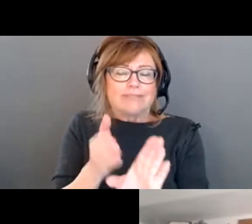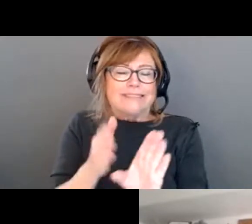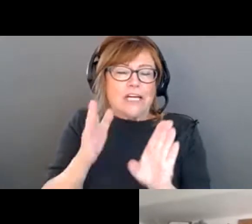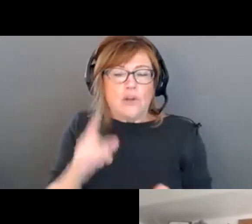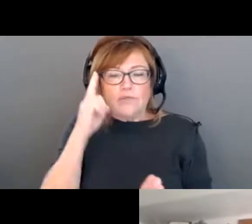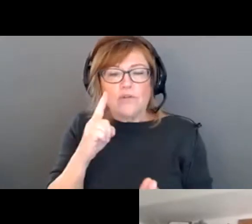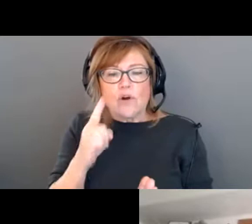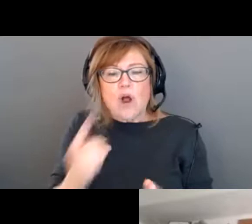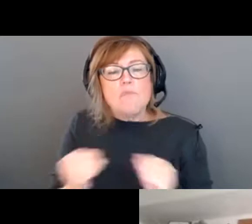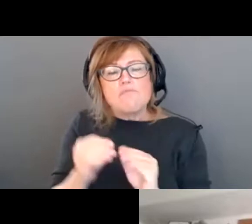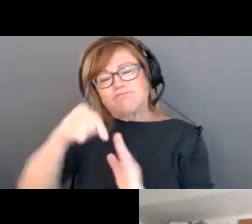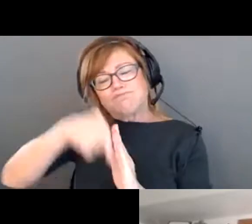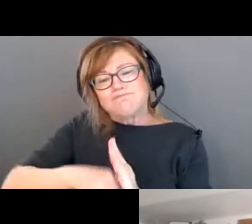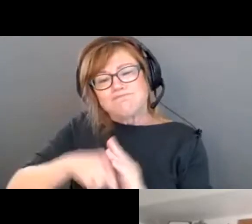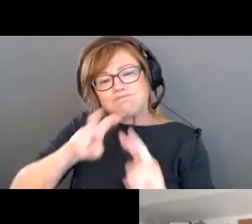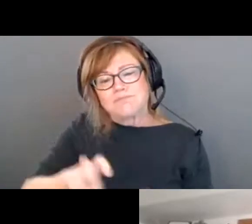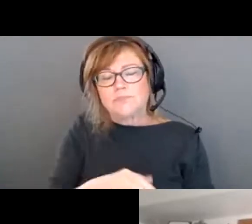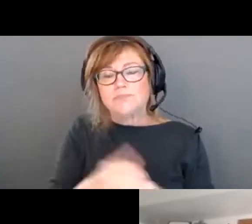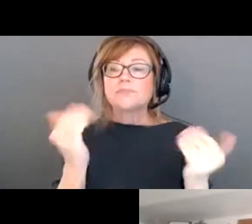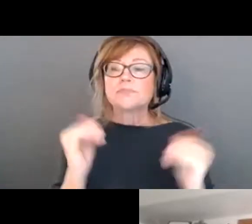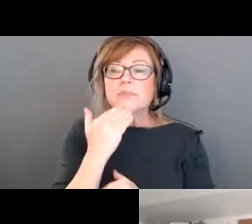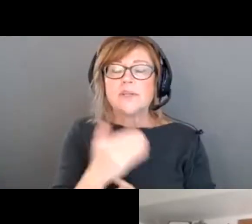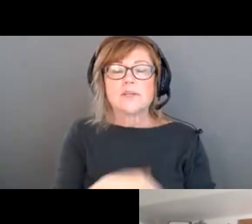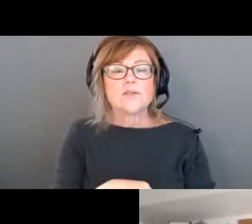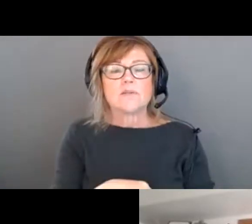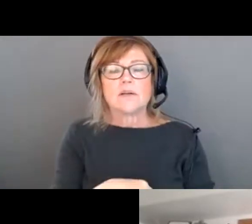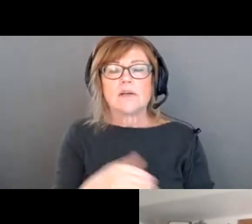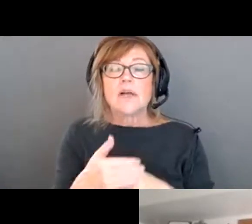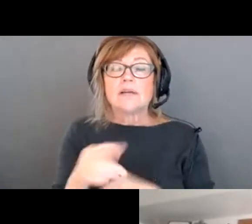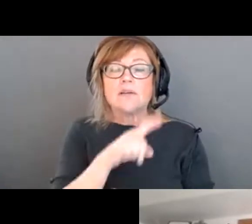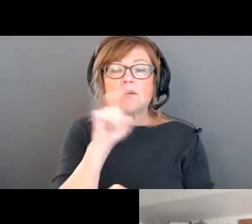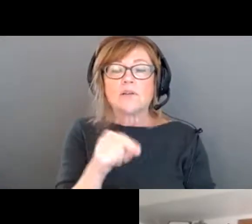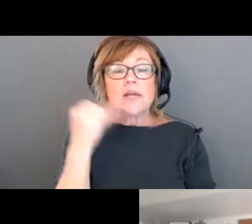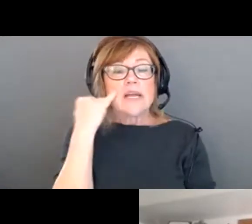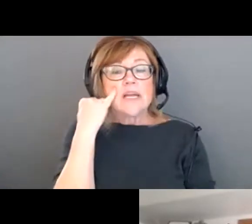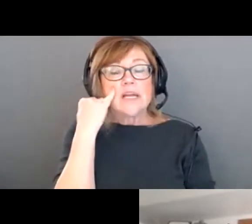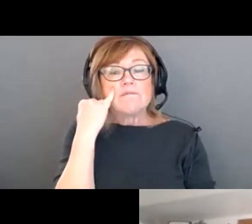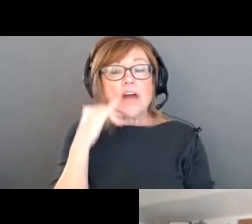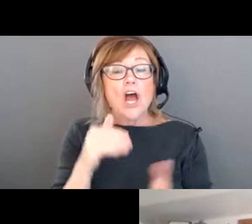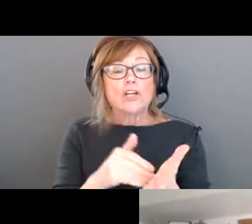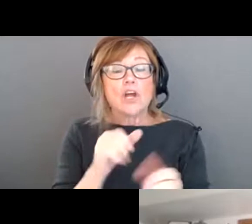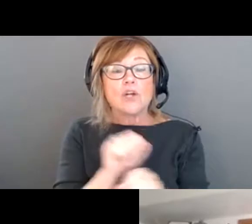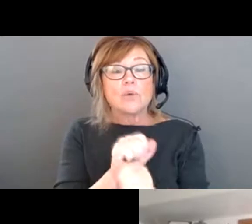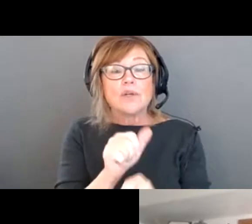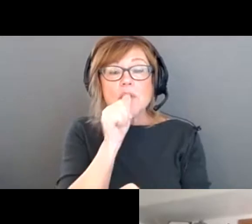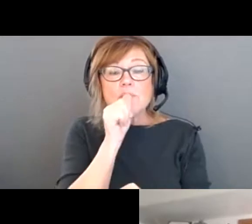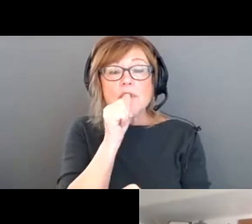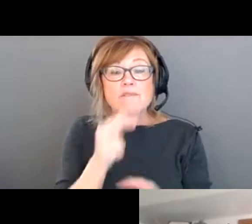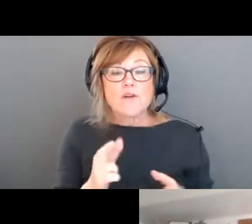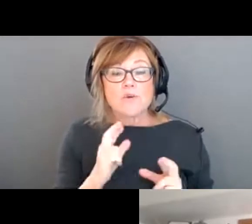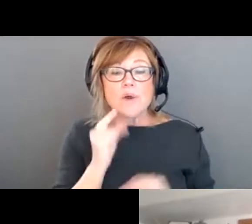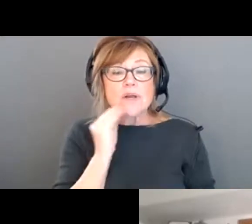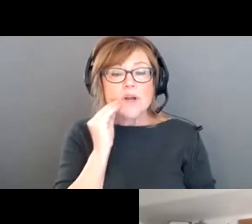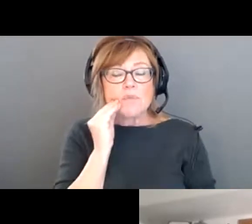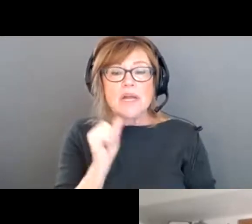Thank you. The next question, when a physician working at a private retirement home does not listen to a